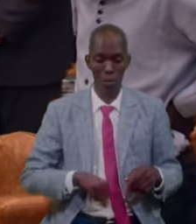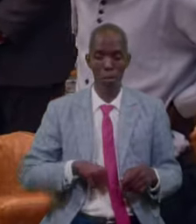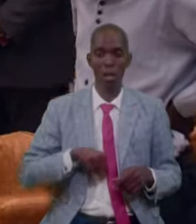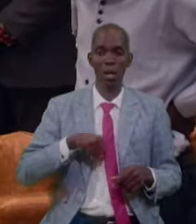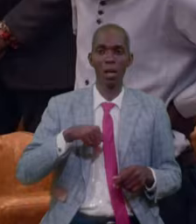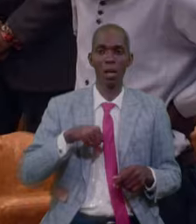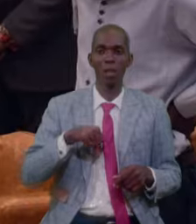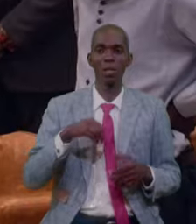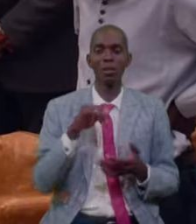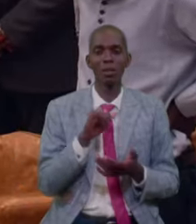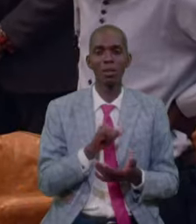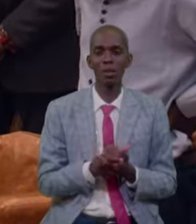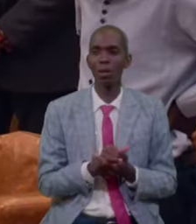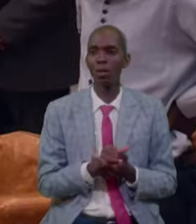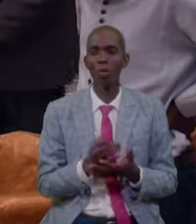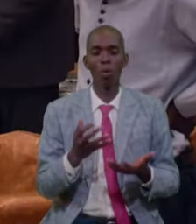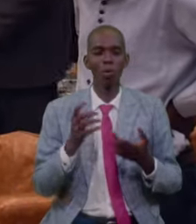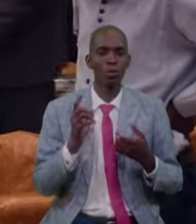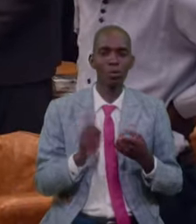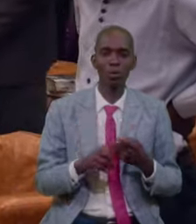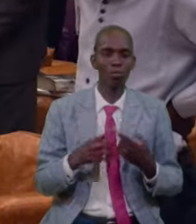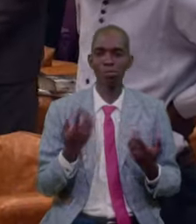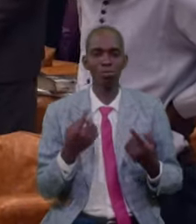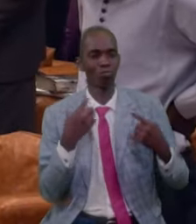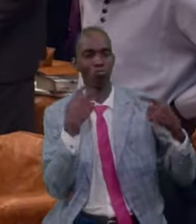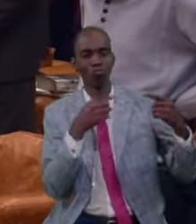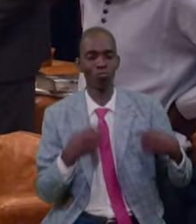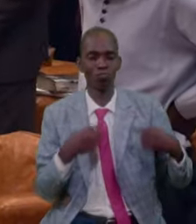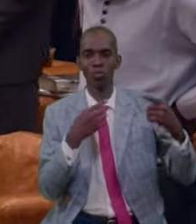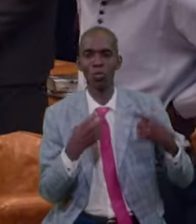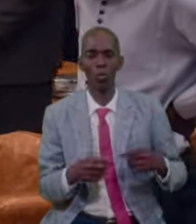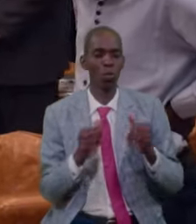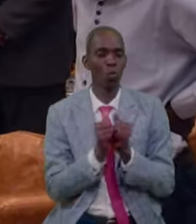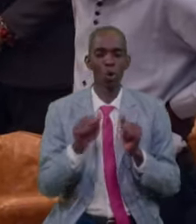that wants to lord it over all other people.